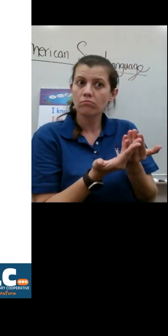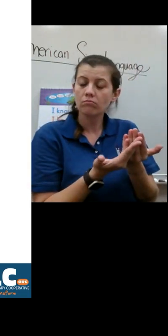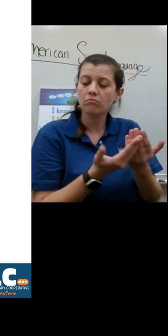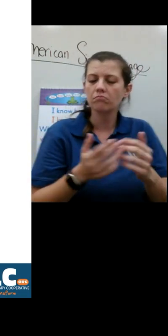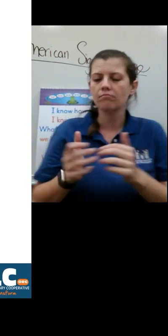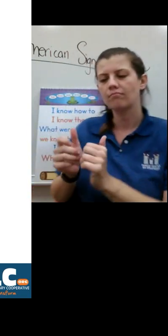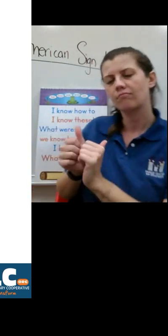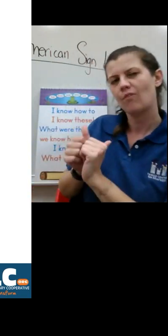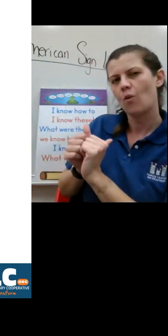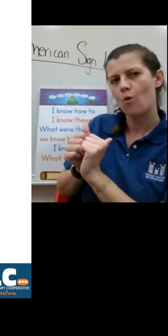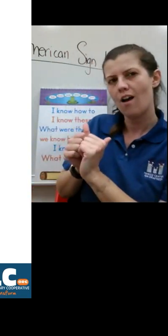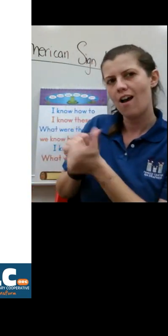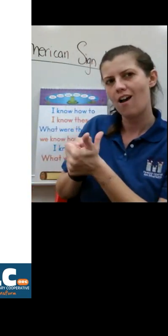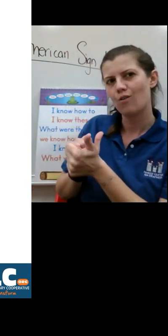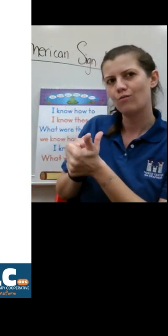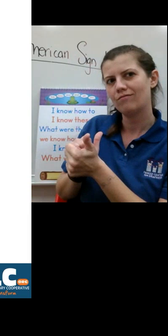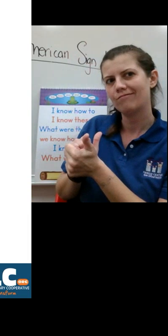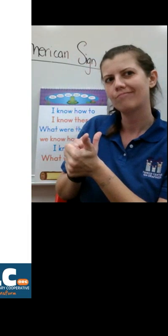So,